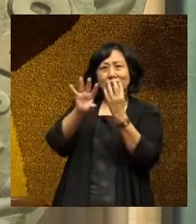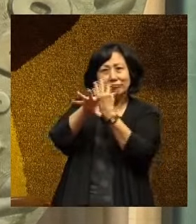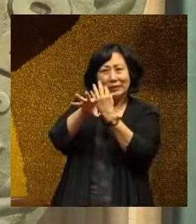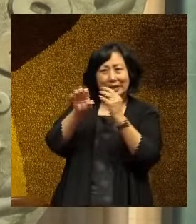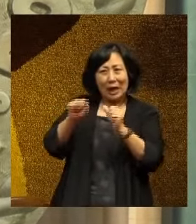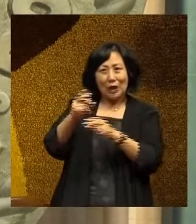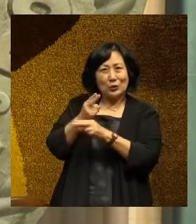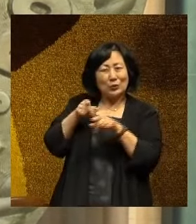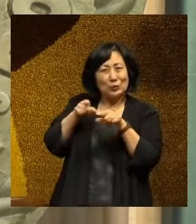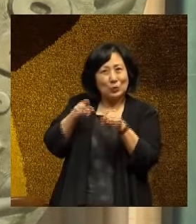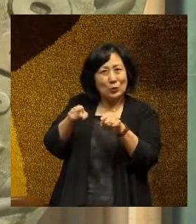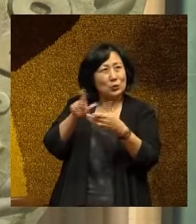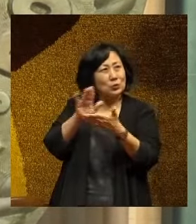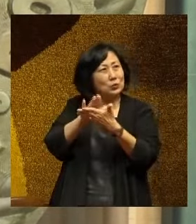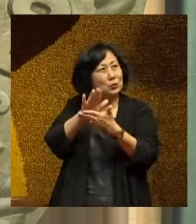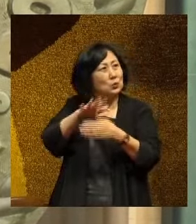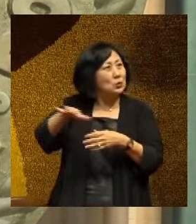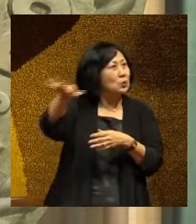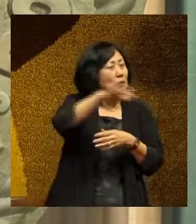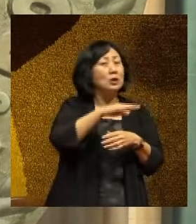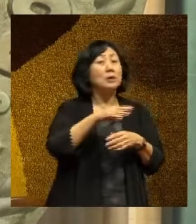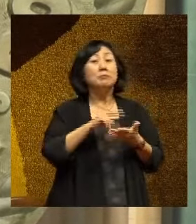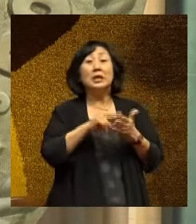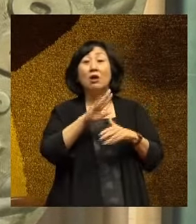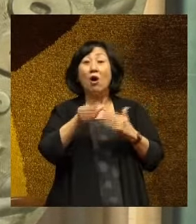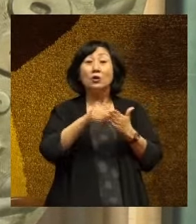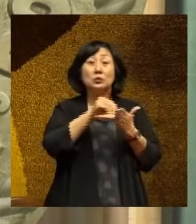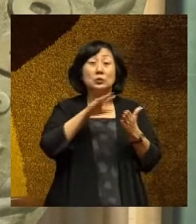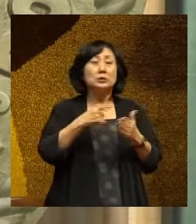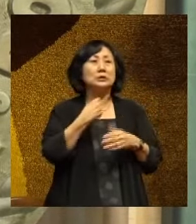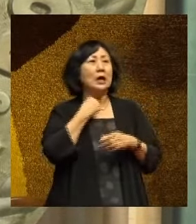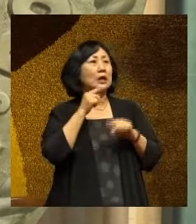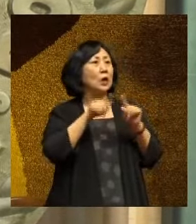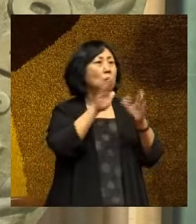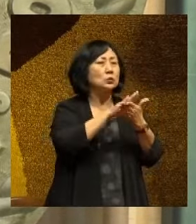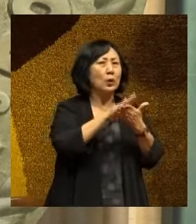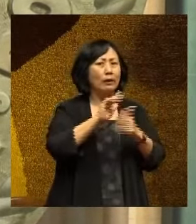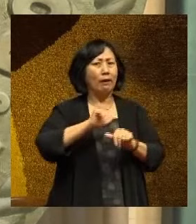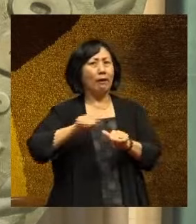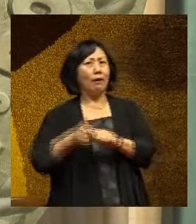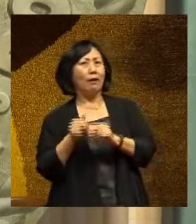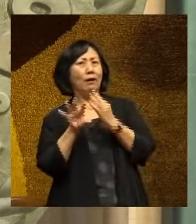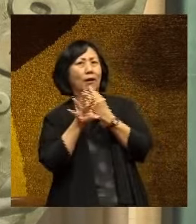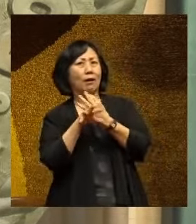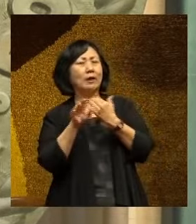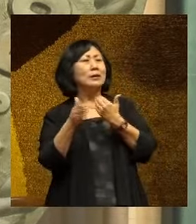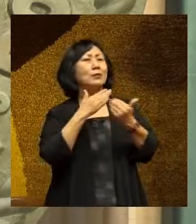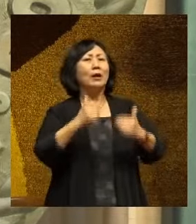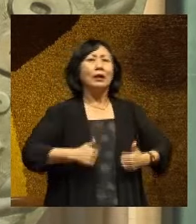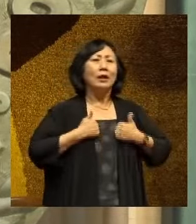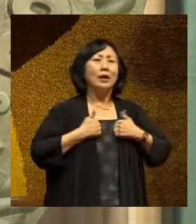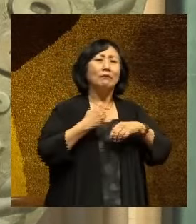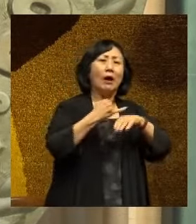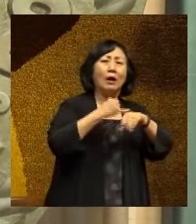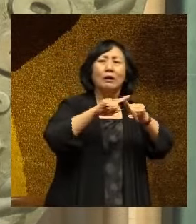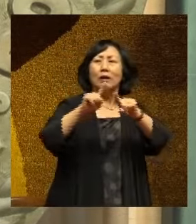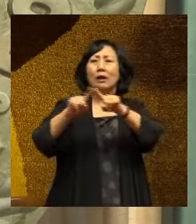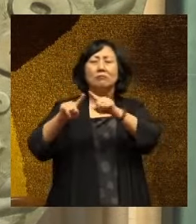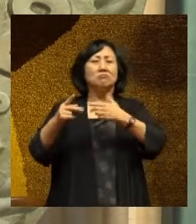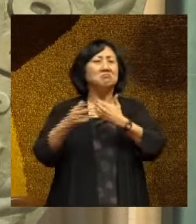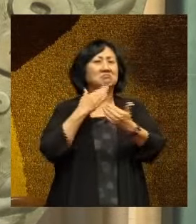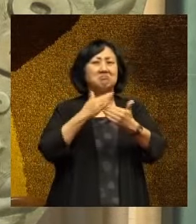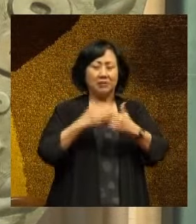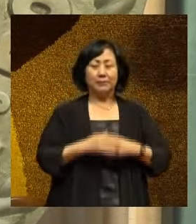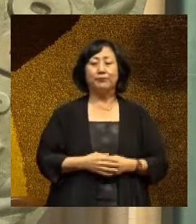every student has every opportunity to learn, no matter where they live. Using the